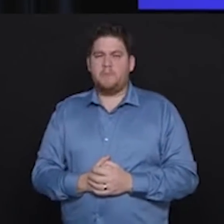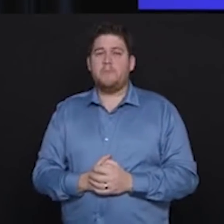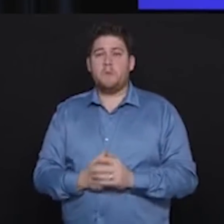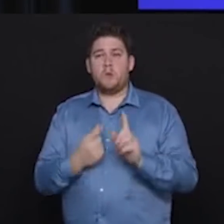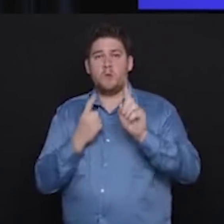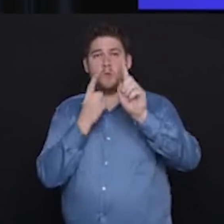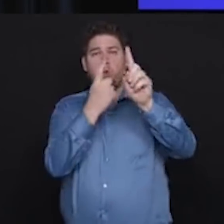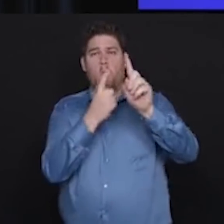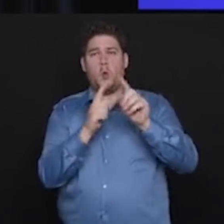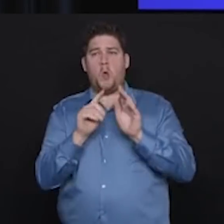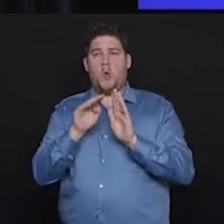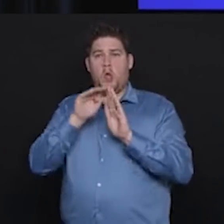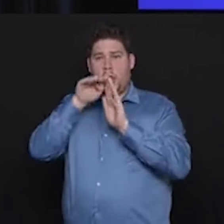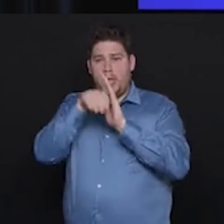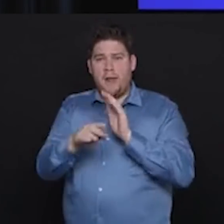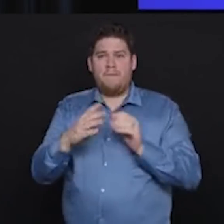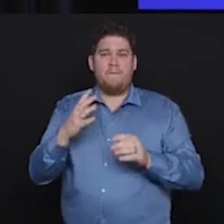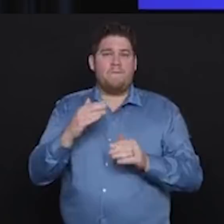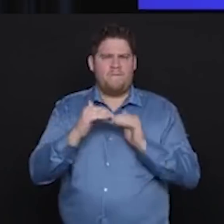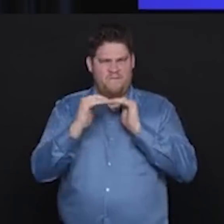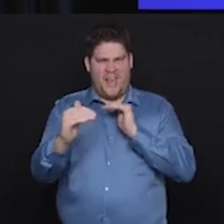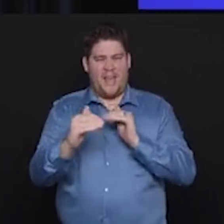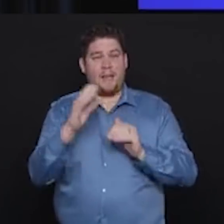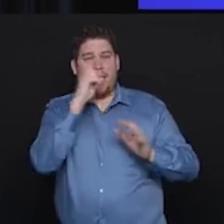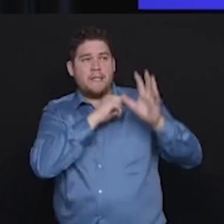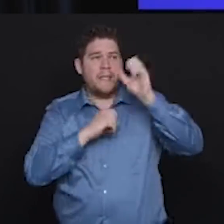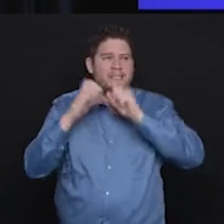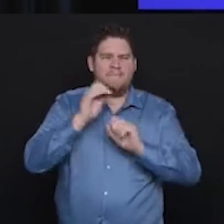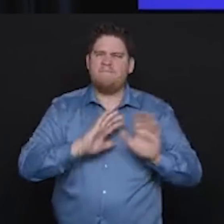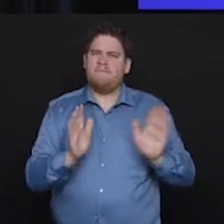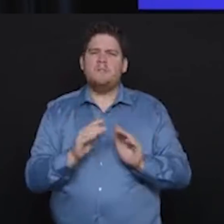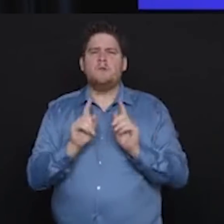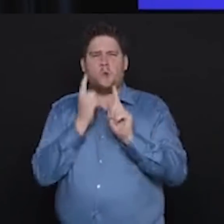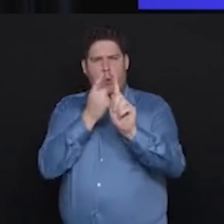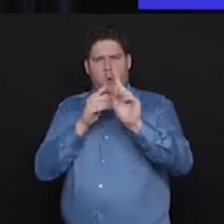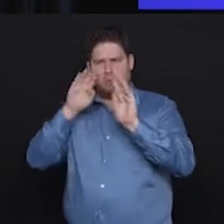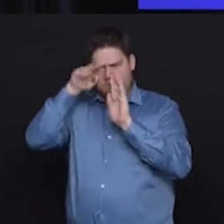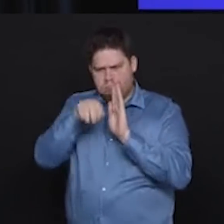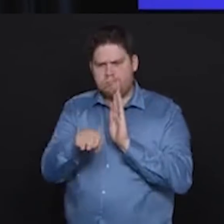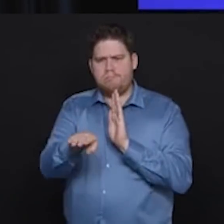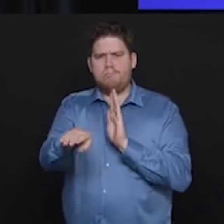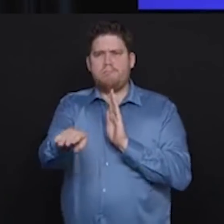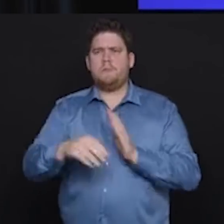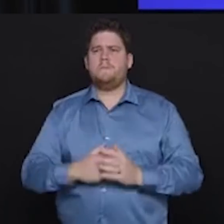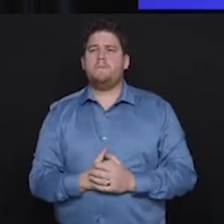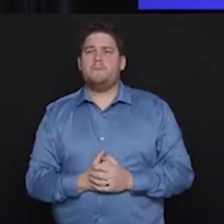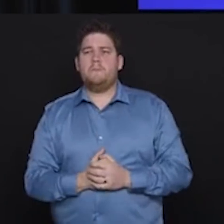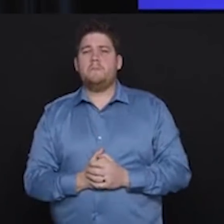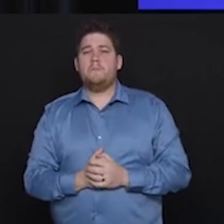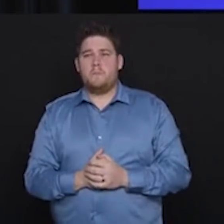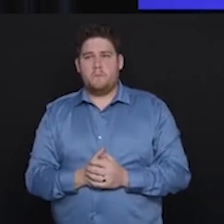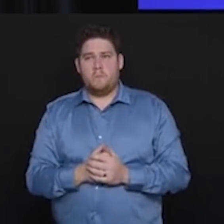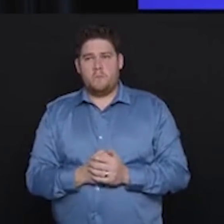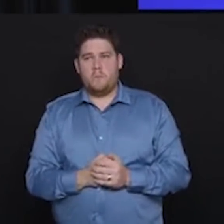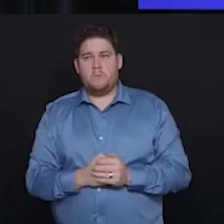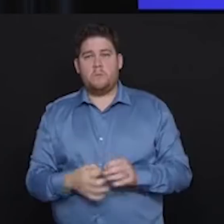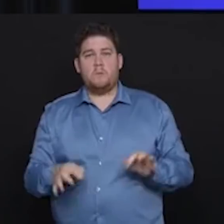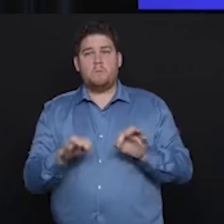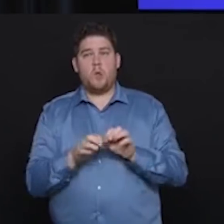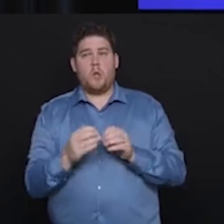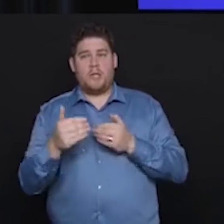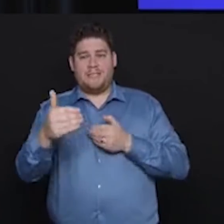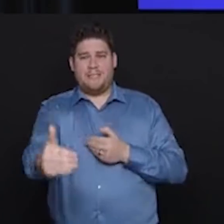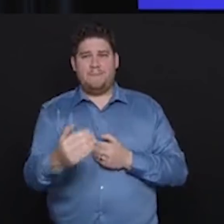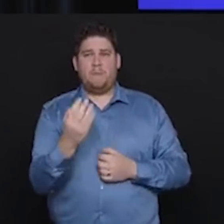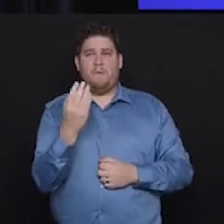first 14 days we might not yet see a difference, and that's because we know people have already been exposed, and we know that